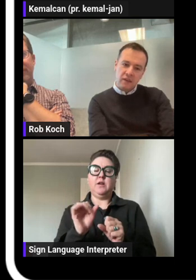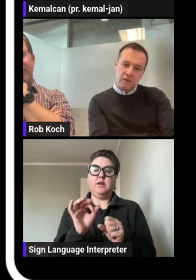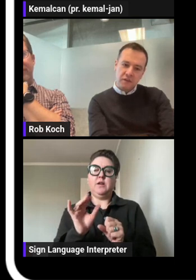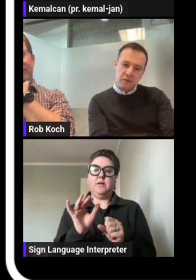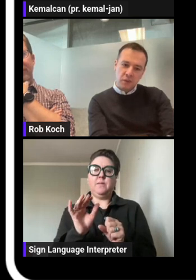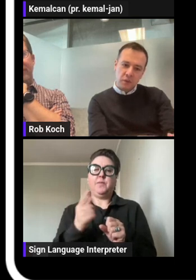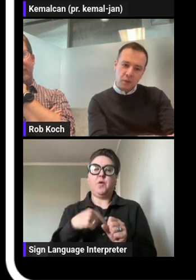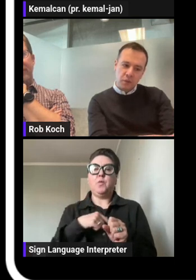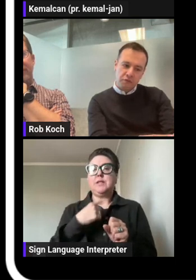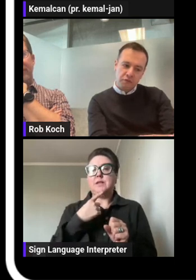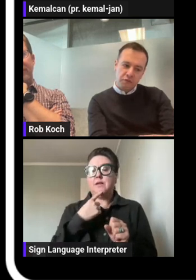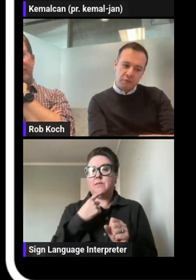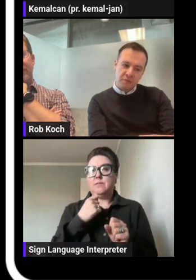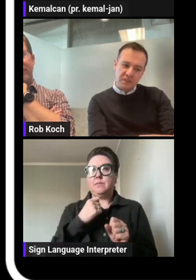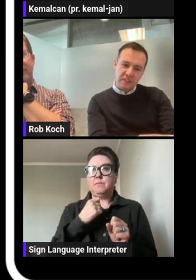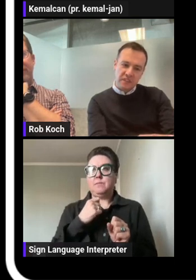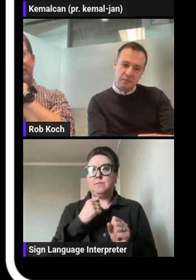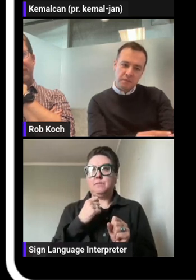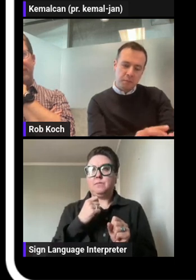said